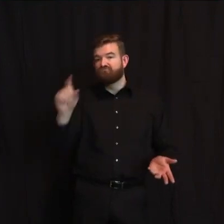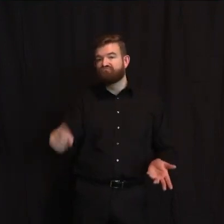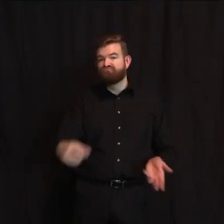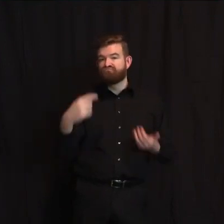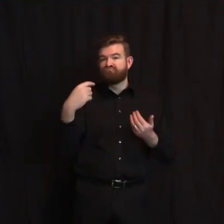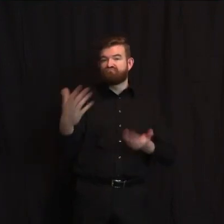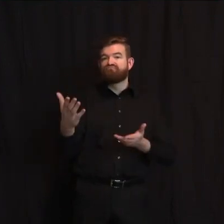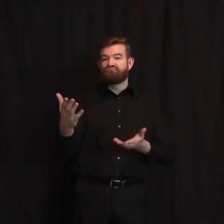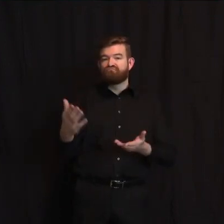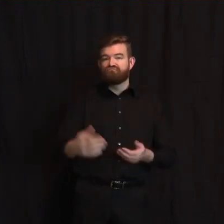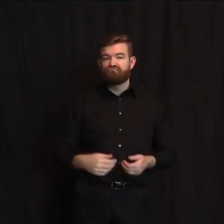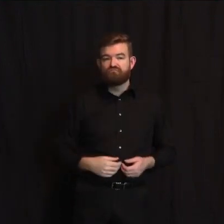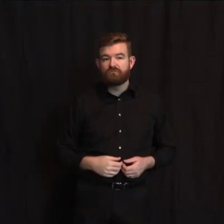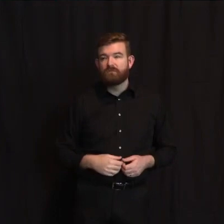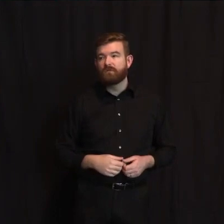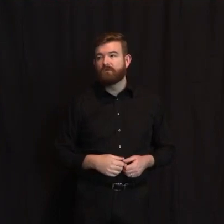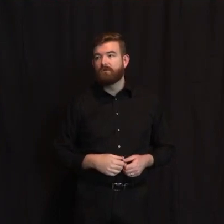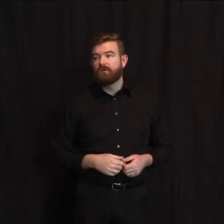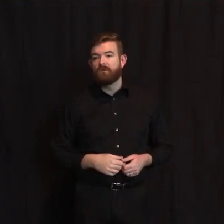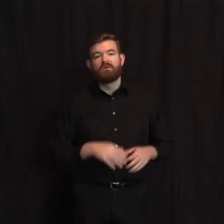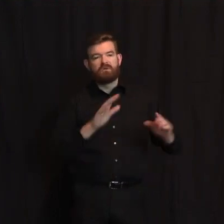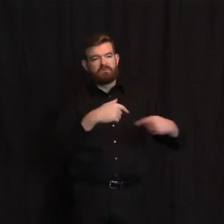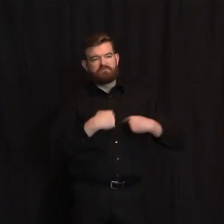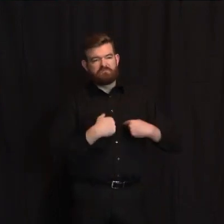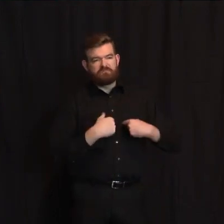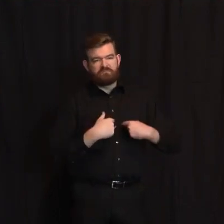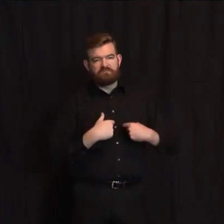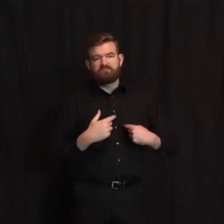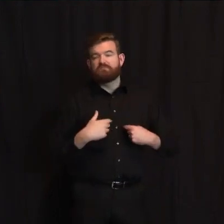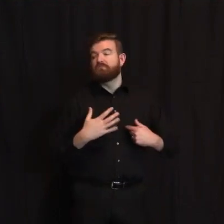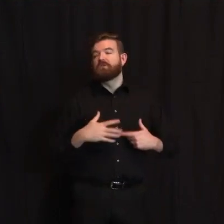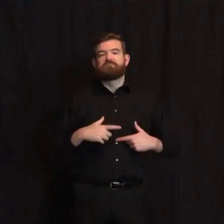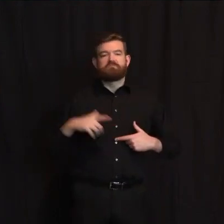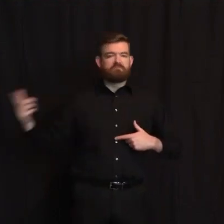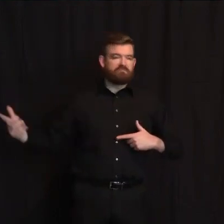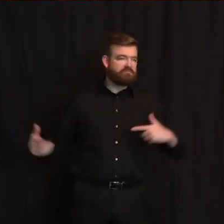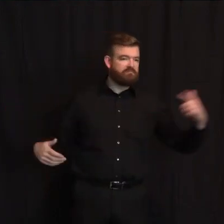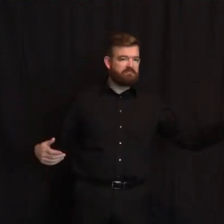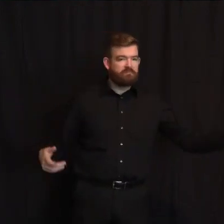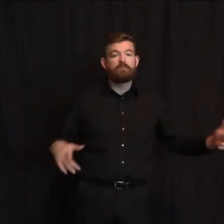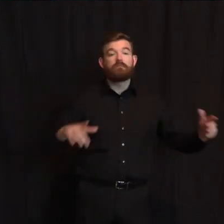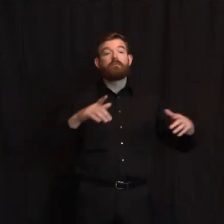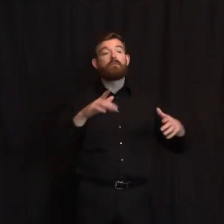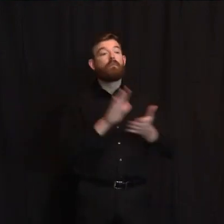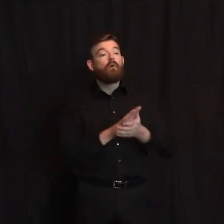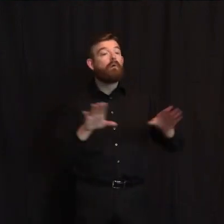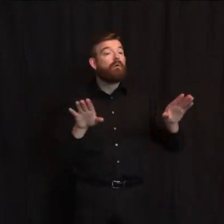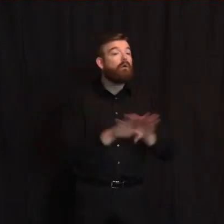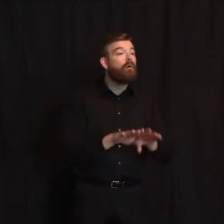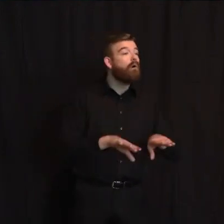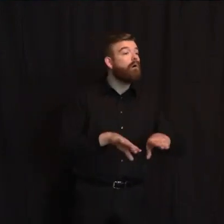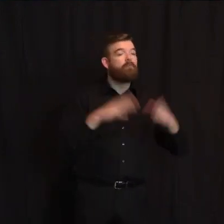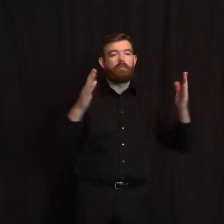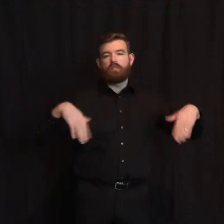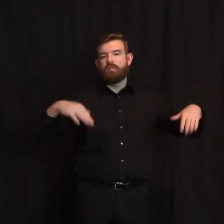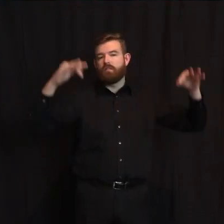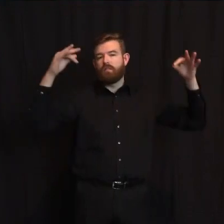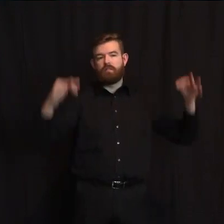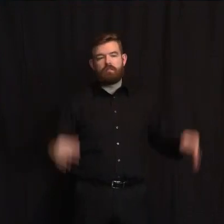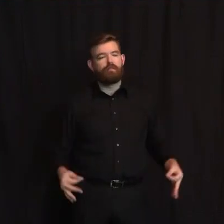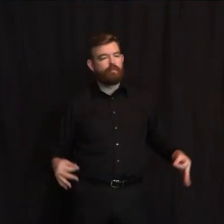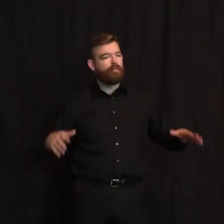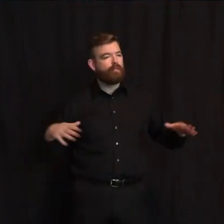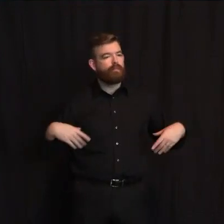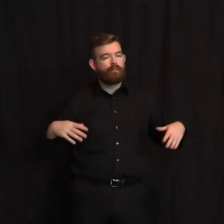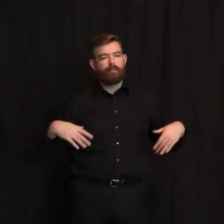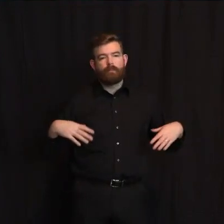take a couple of these and then pass it around. We've made no decisions on schools. And I think, like a lot of other